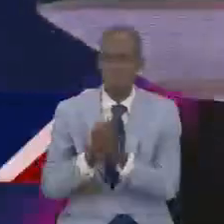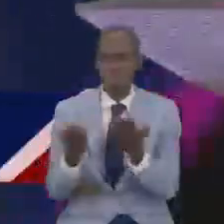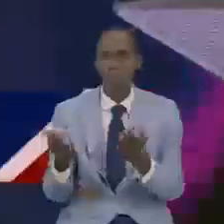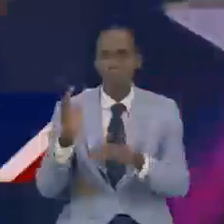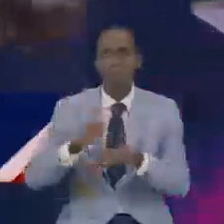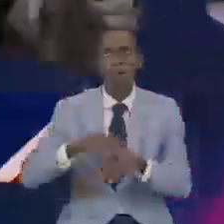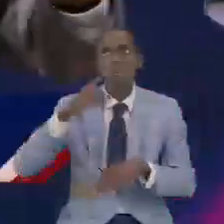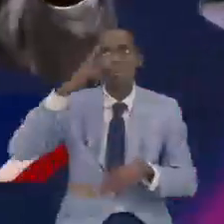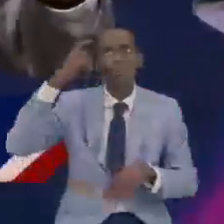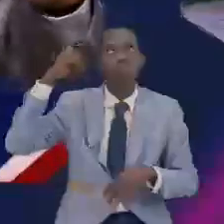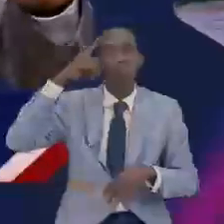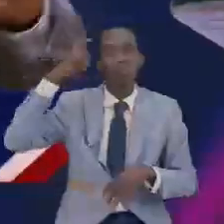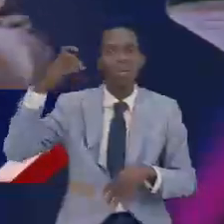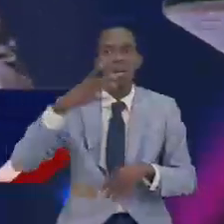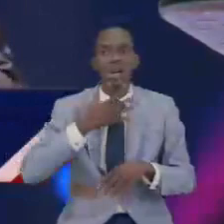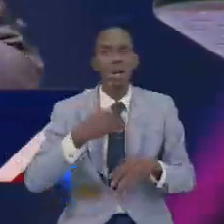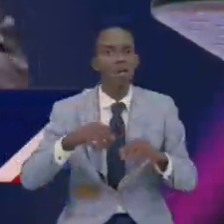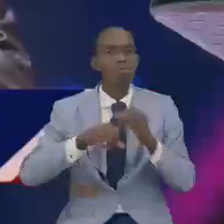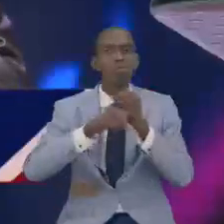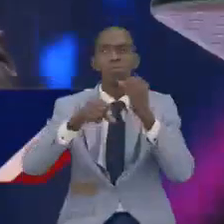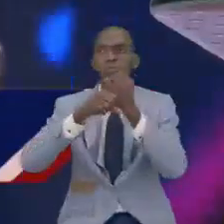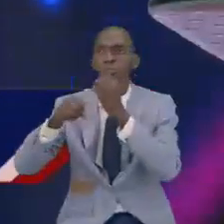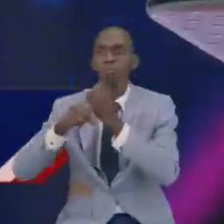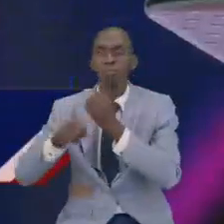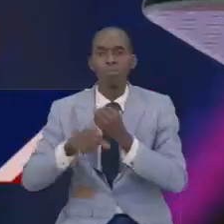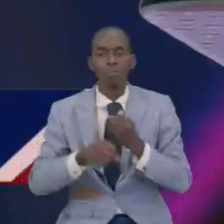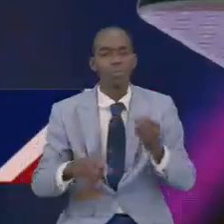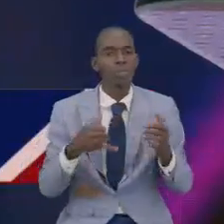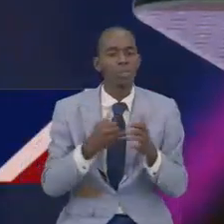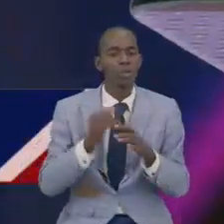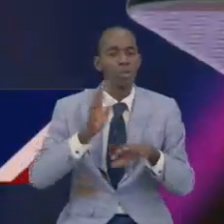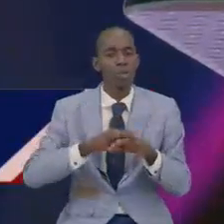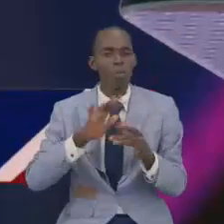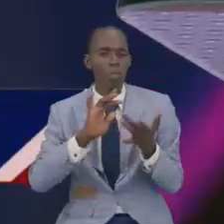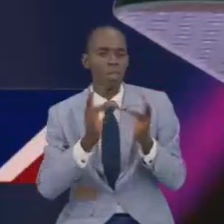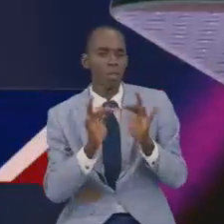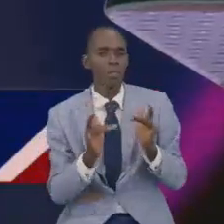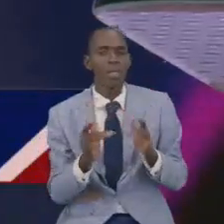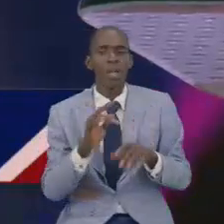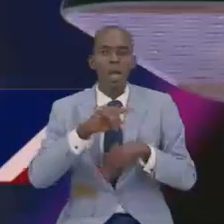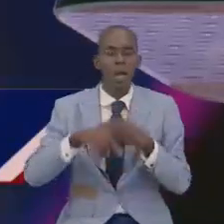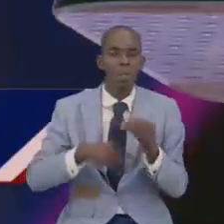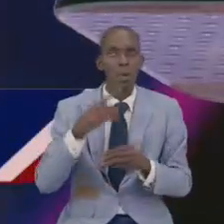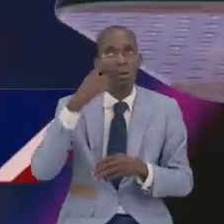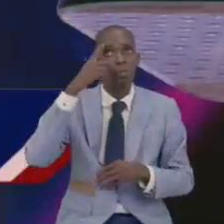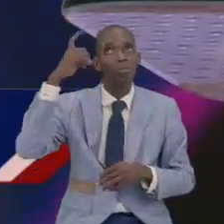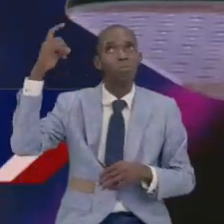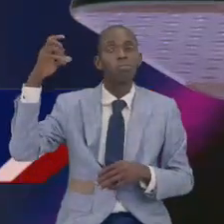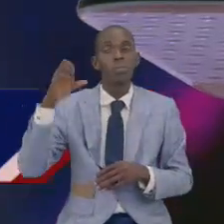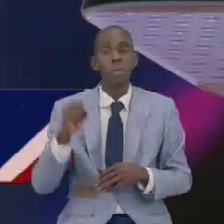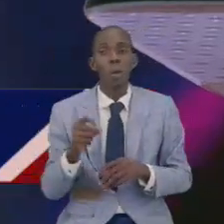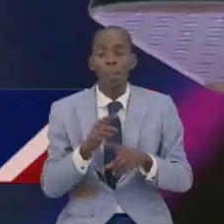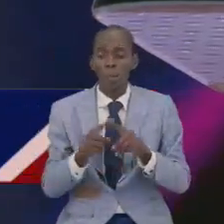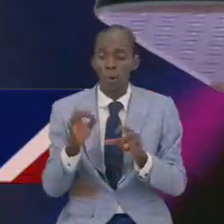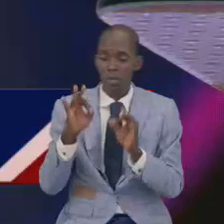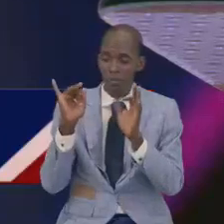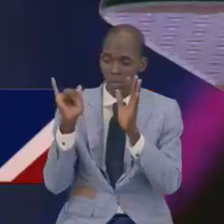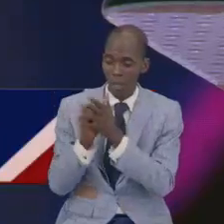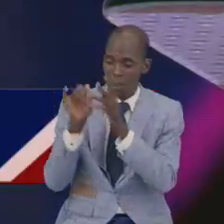he publicizes on the social media the visions and the dreams. But if he